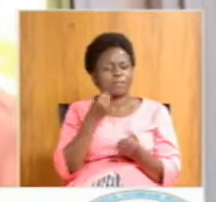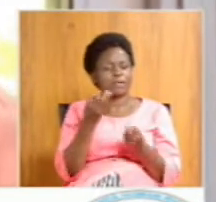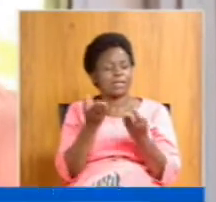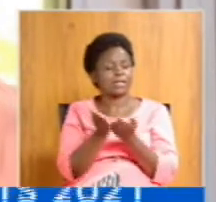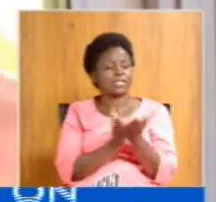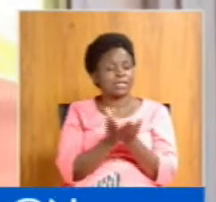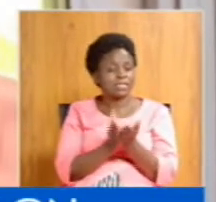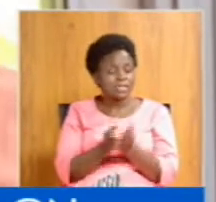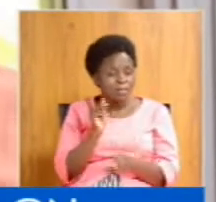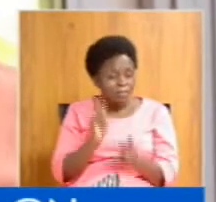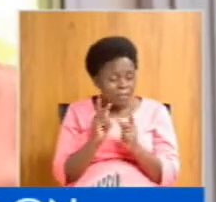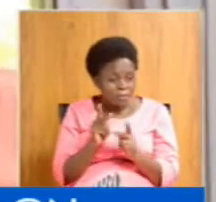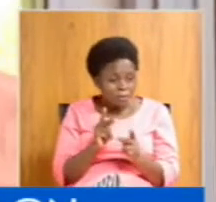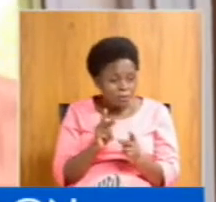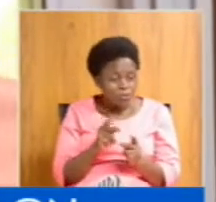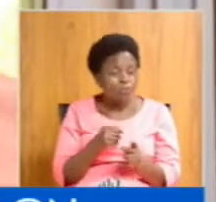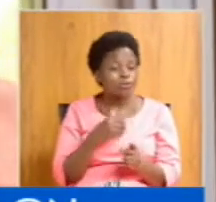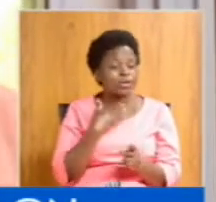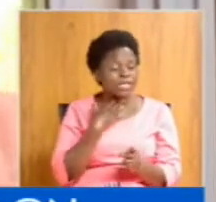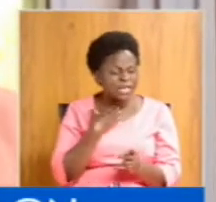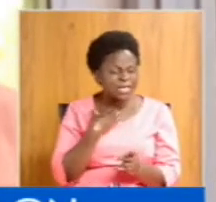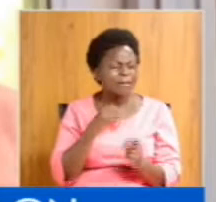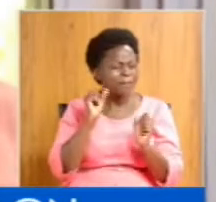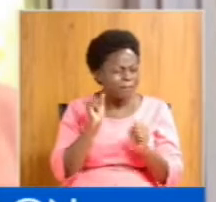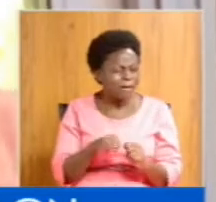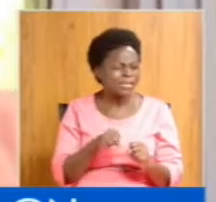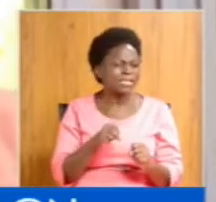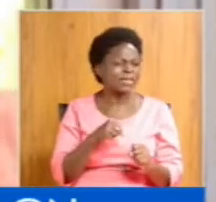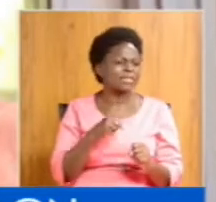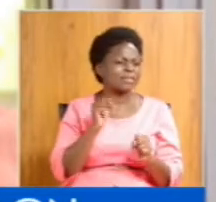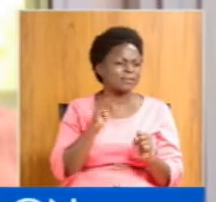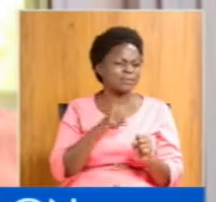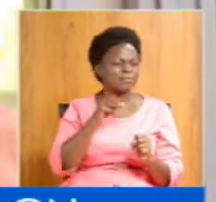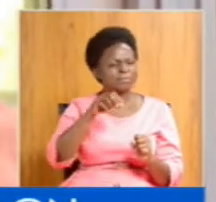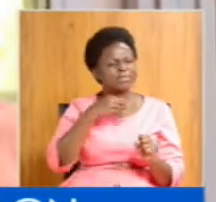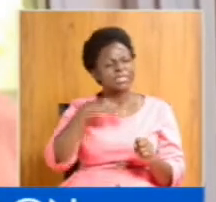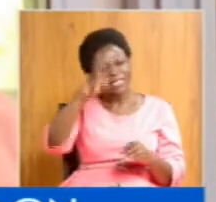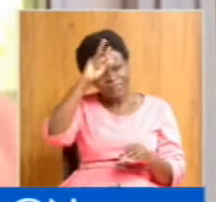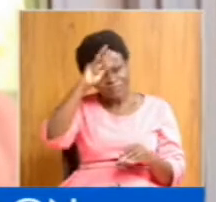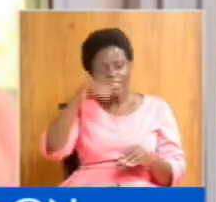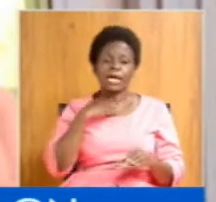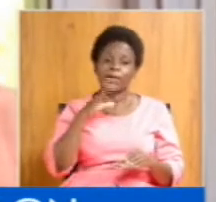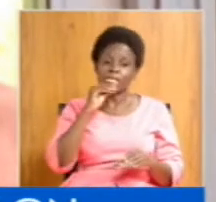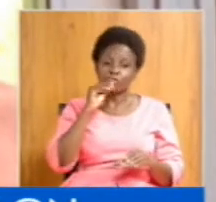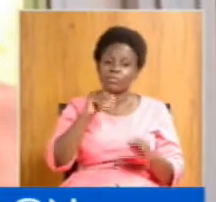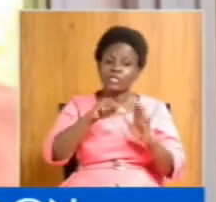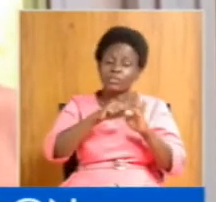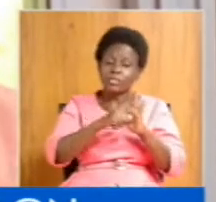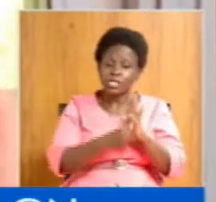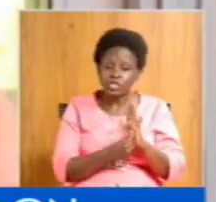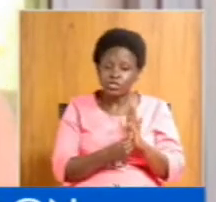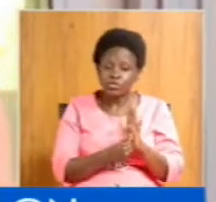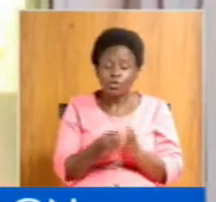services that the people would, ordinary people would require, should be or are required at the villages. So I wanted to speak to the issue